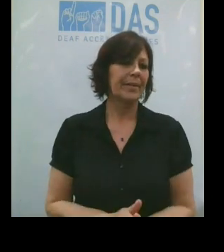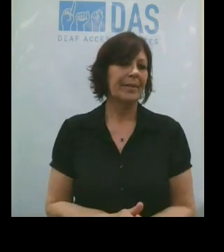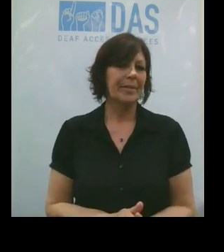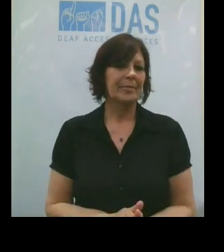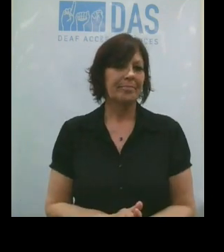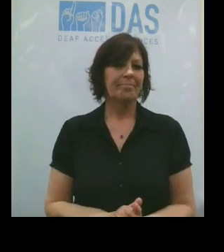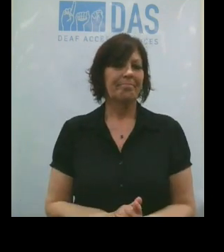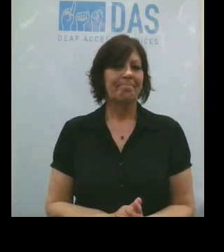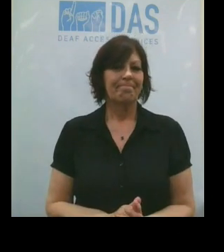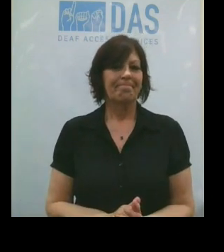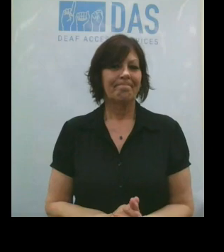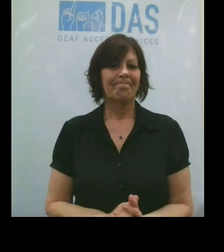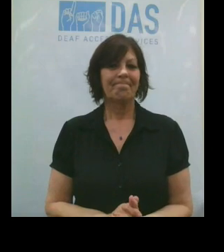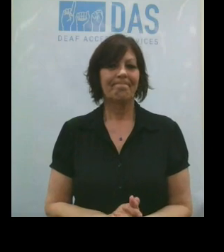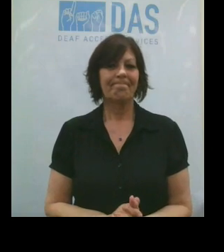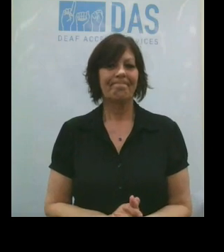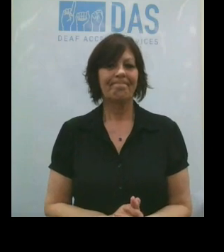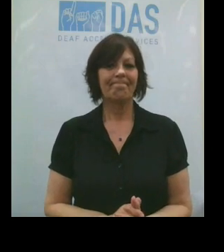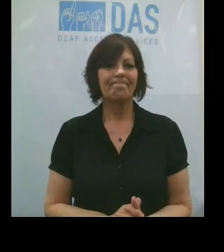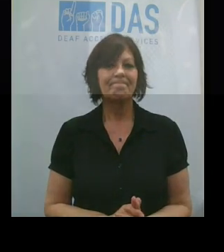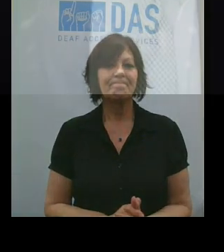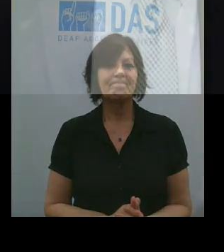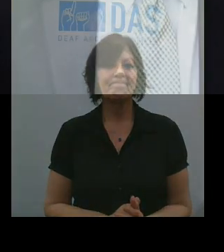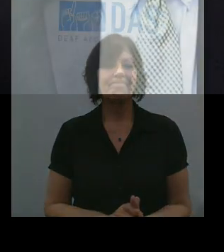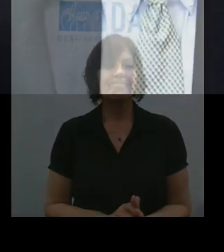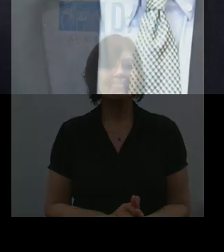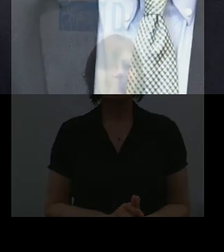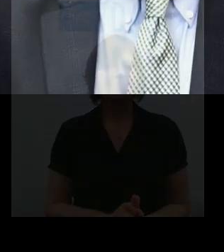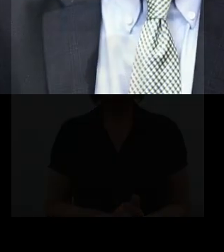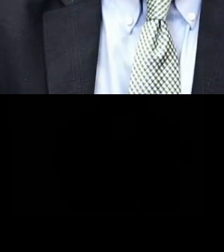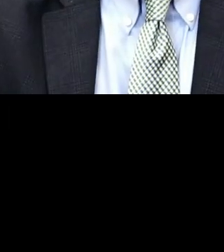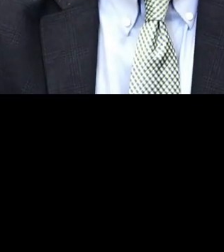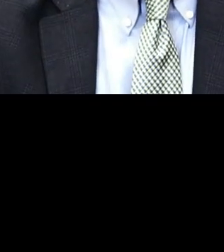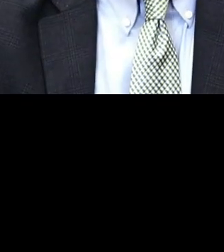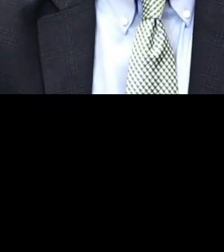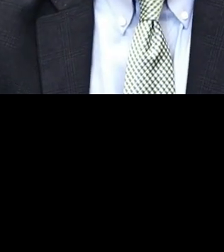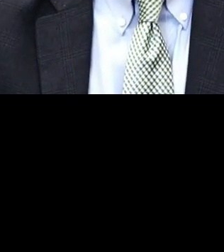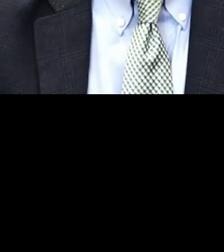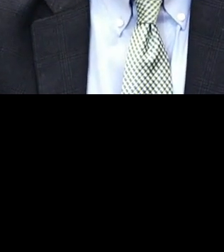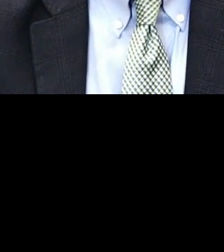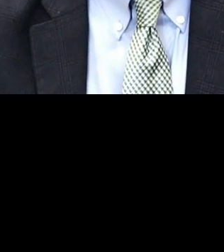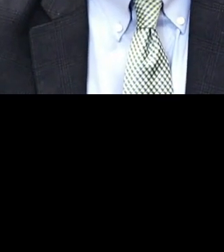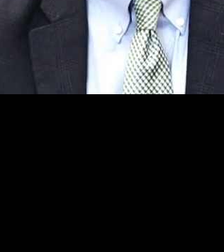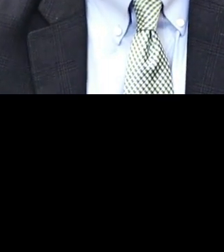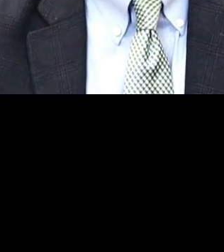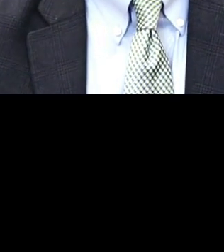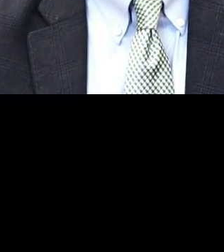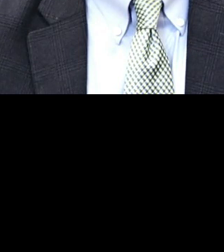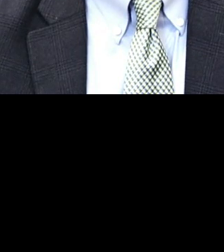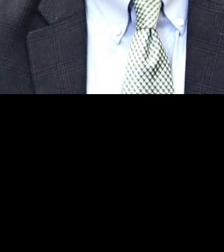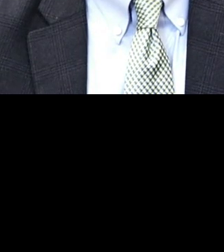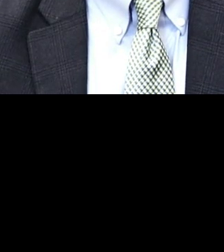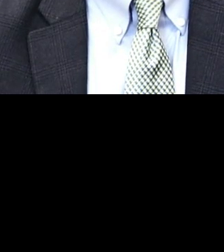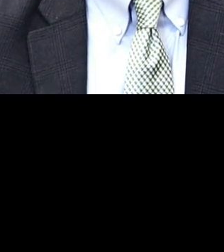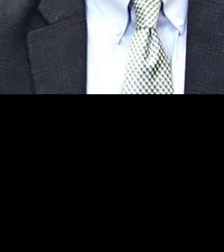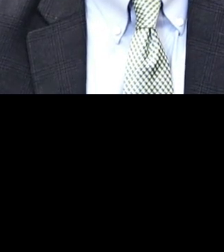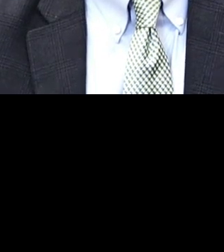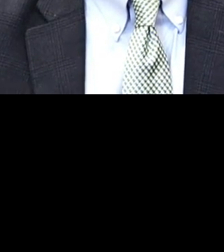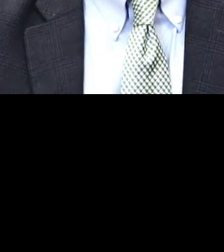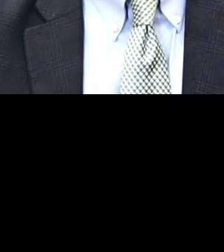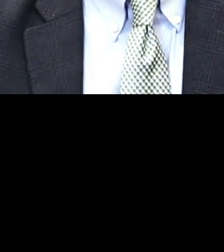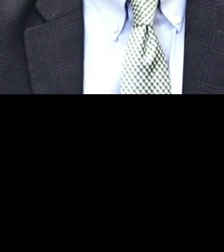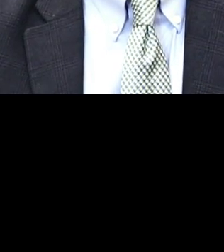here. So you can then see the presentation fully on the screen. But that is a very concerning storm,